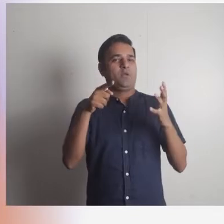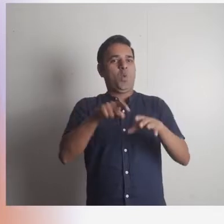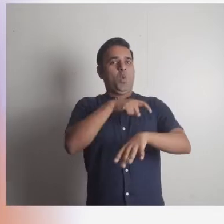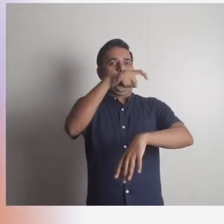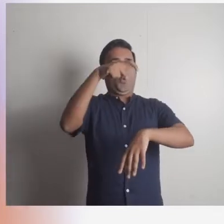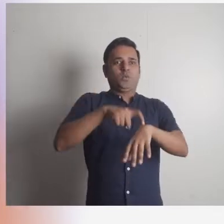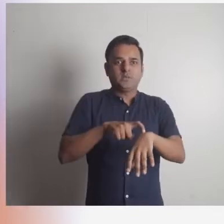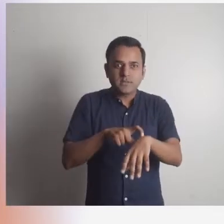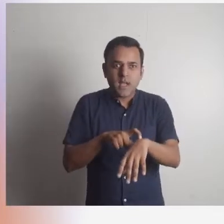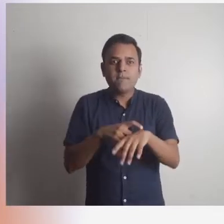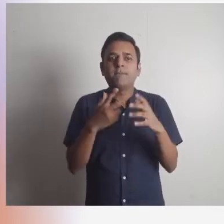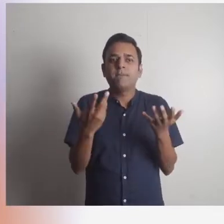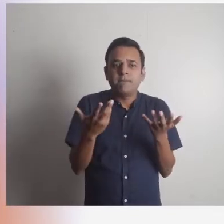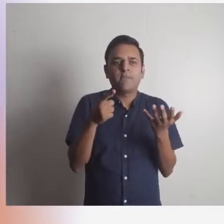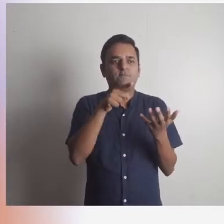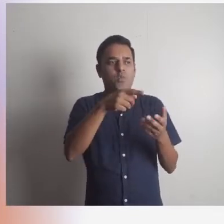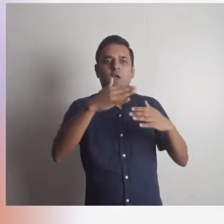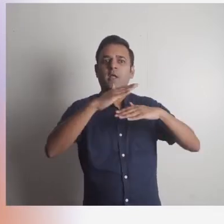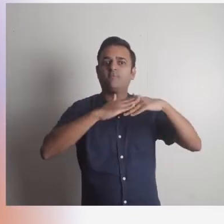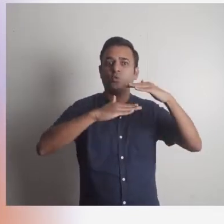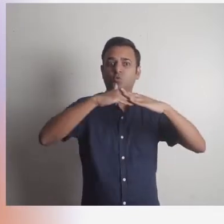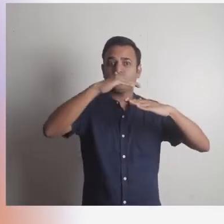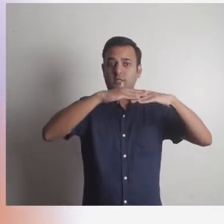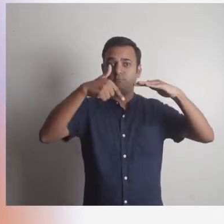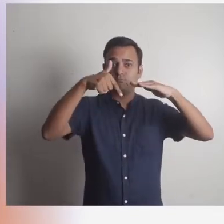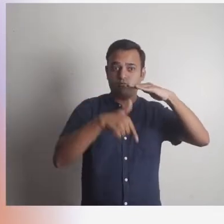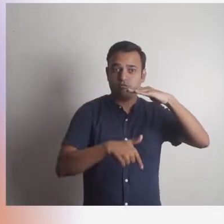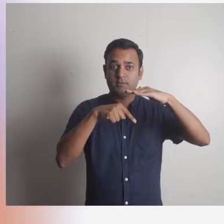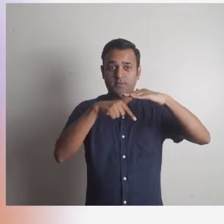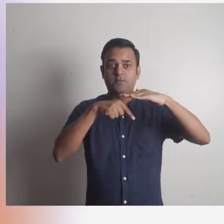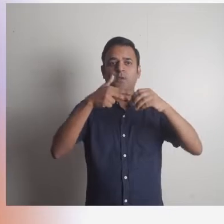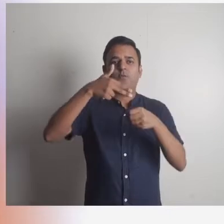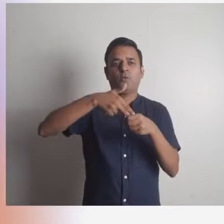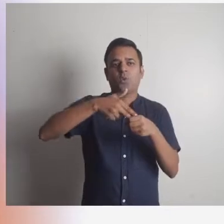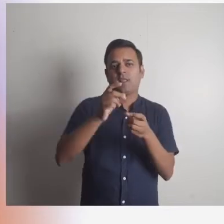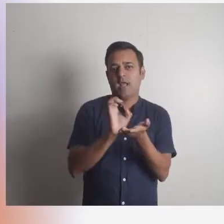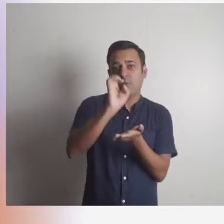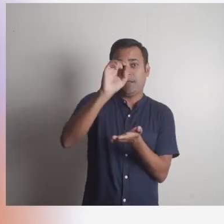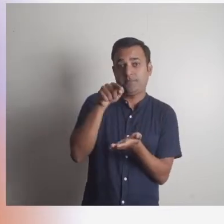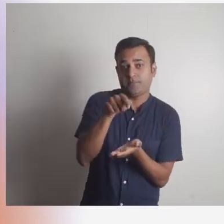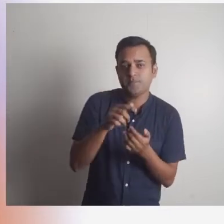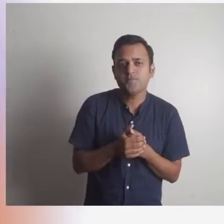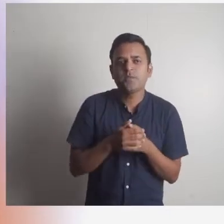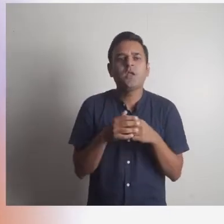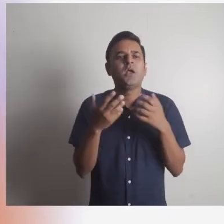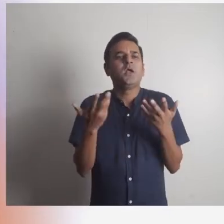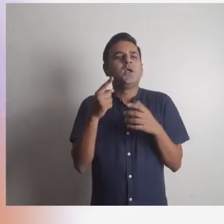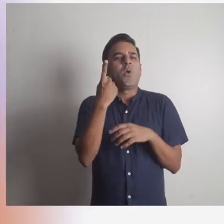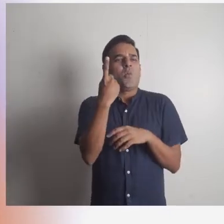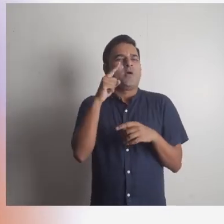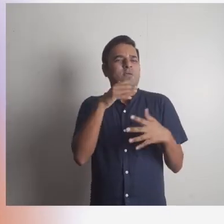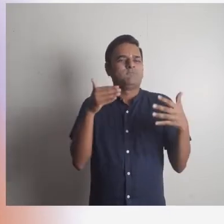climate change conferences is this idea that we can't trade carbon. Because what happens when you trade carbon